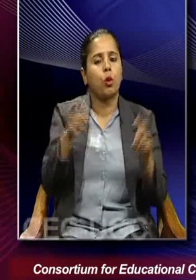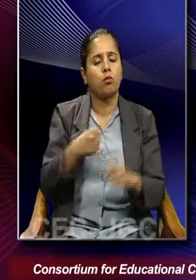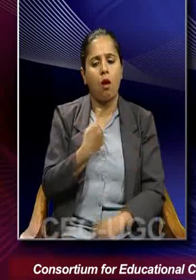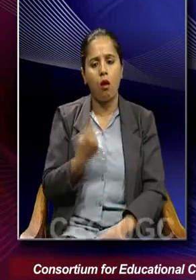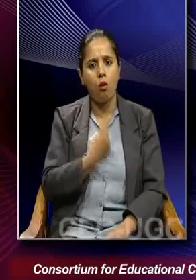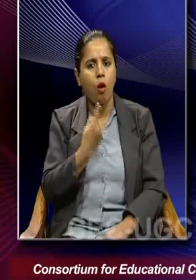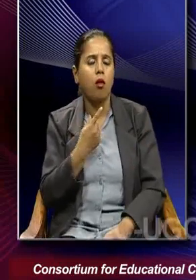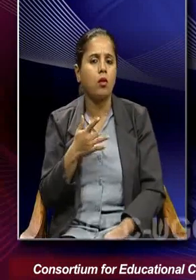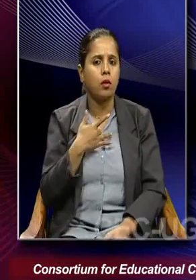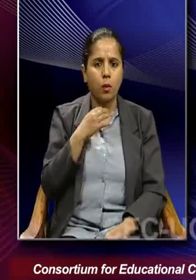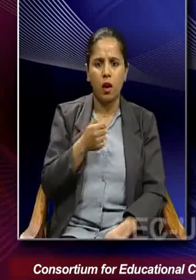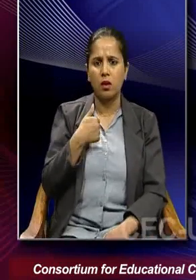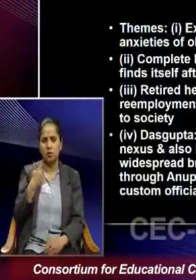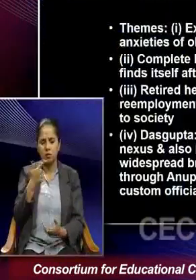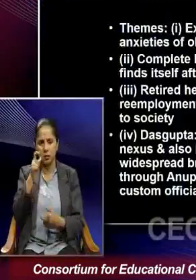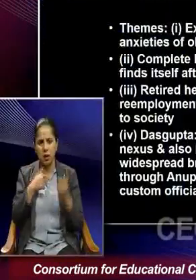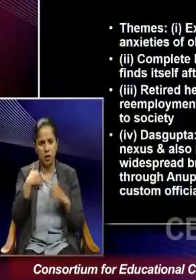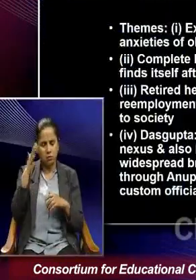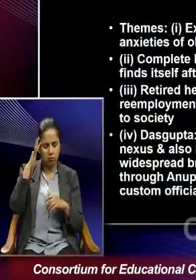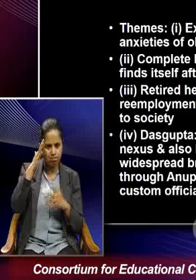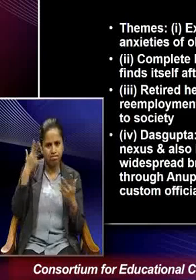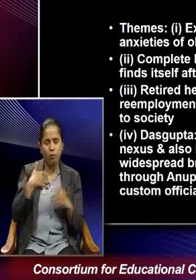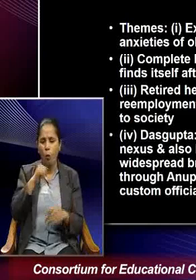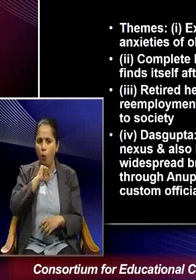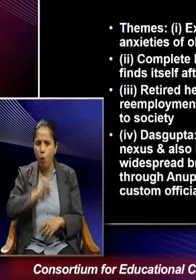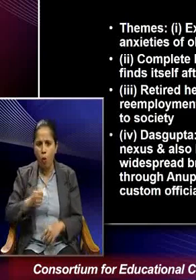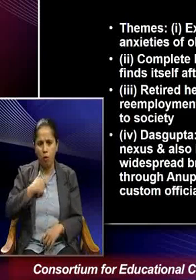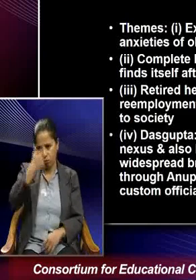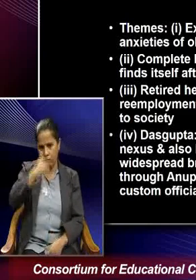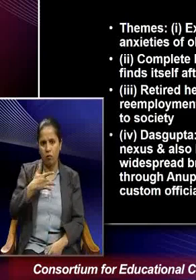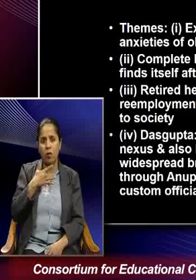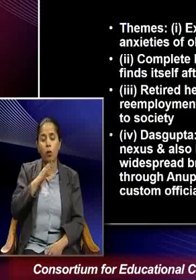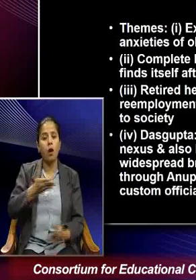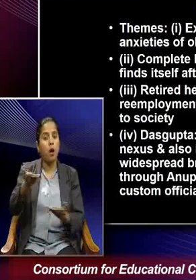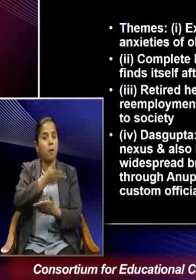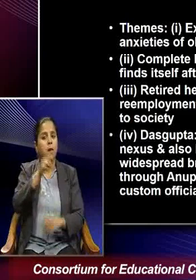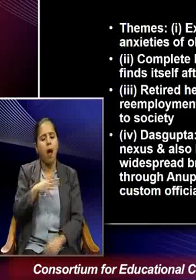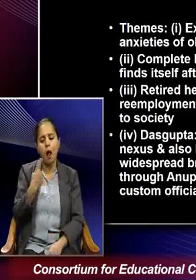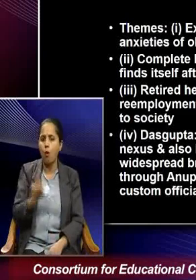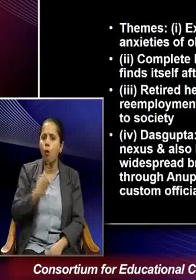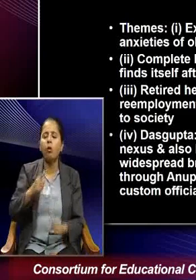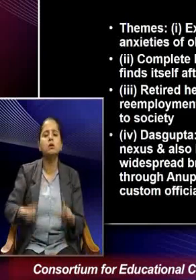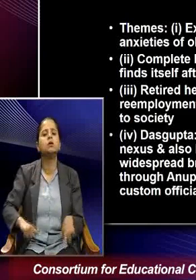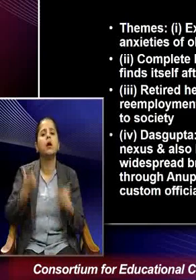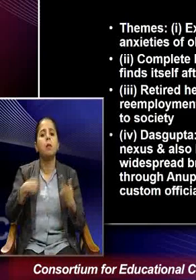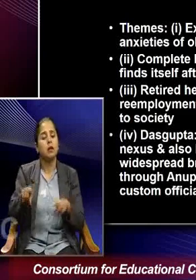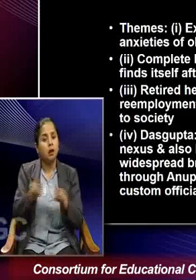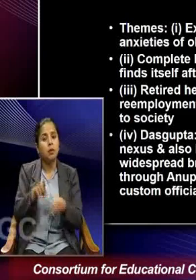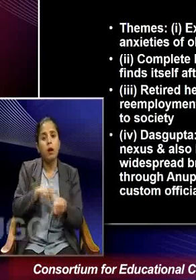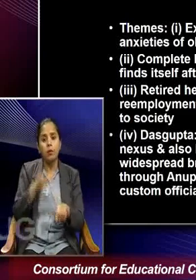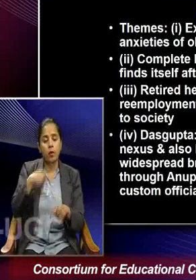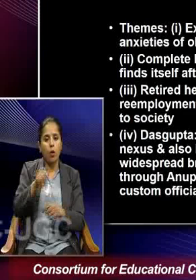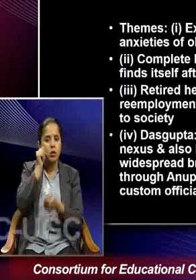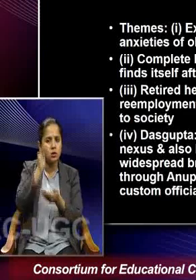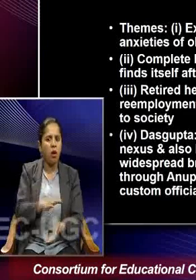loneliness and the anxieties of the old age, and that how a couple, those who are alone, and at the same time when their son